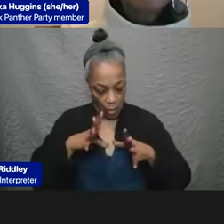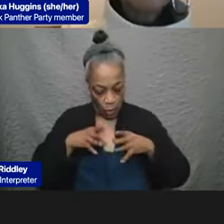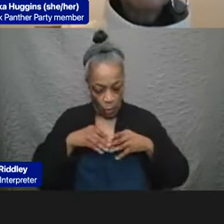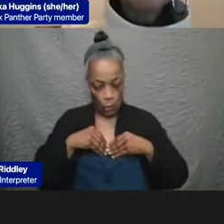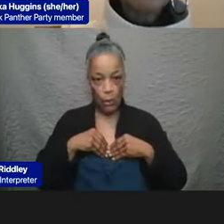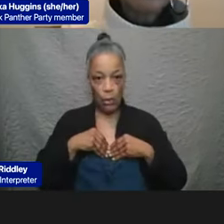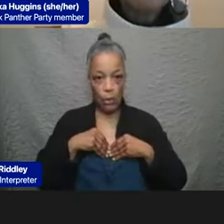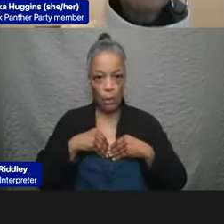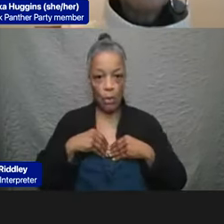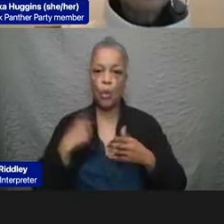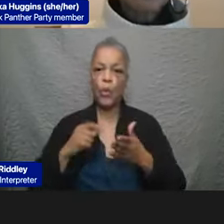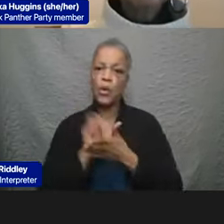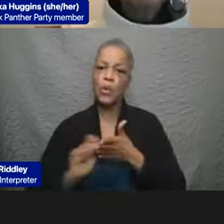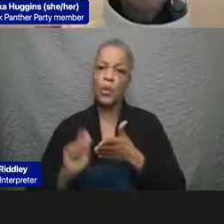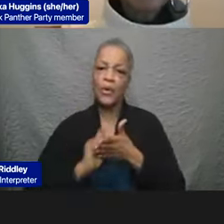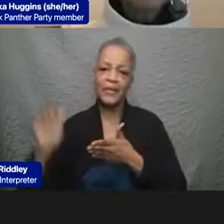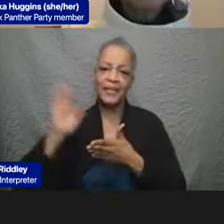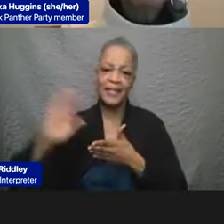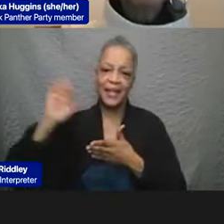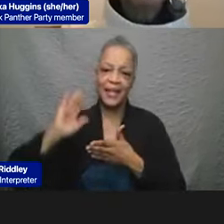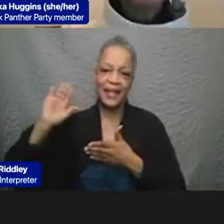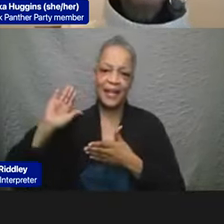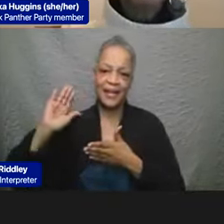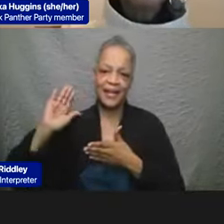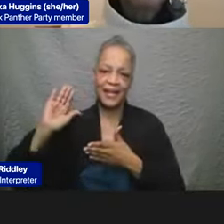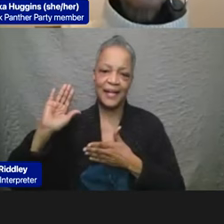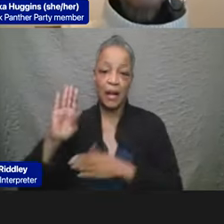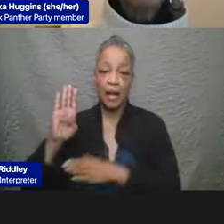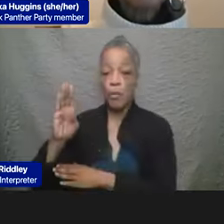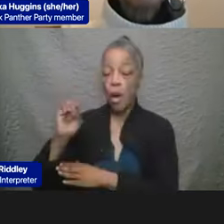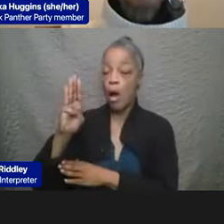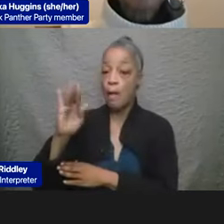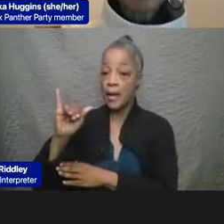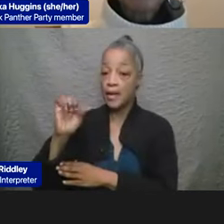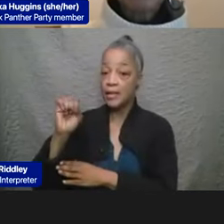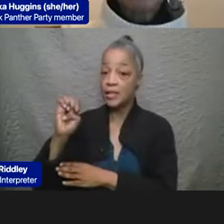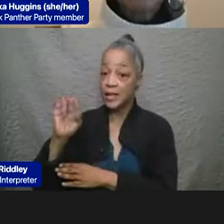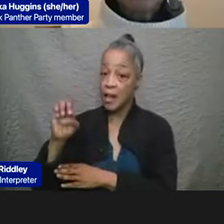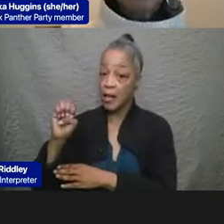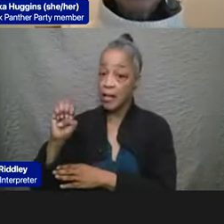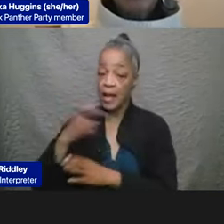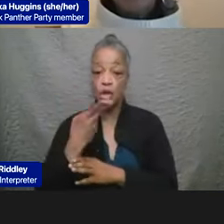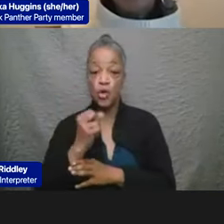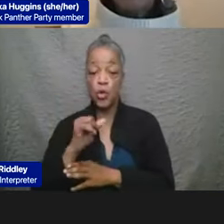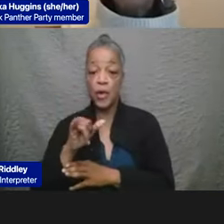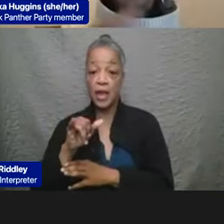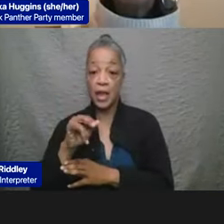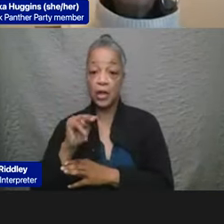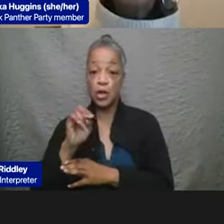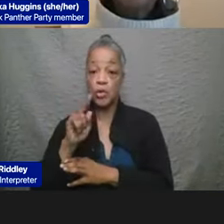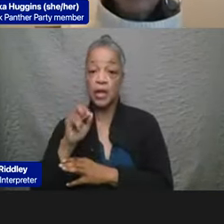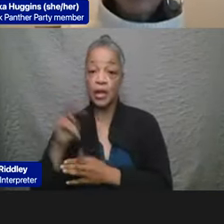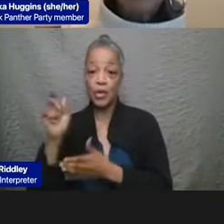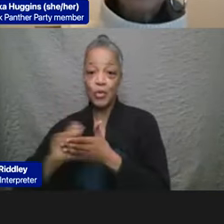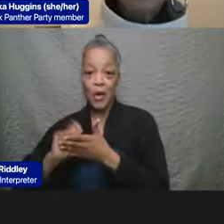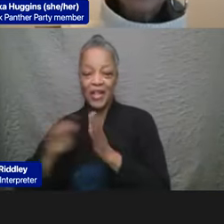We wrote it then. Actually, Bobby and Seal and Huey Newton wrote it on a yellow